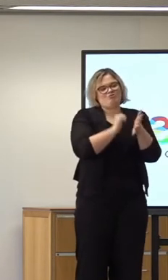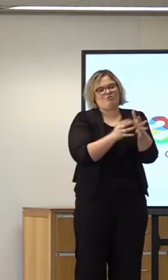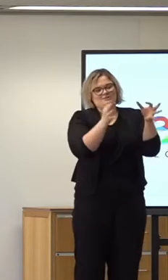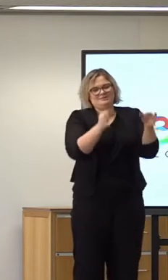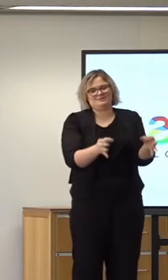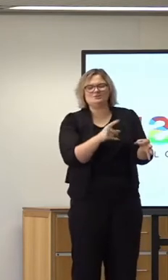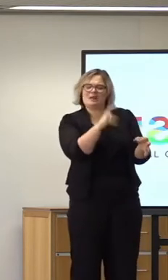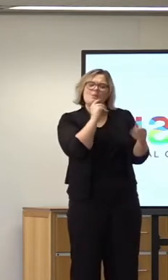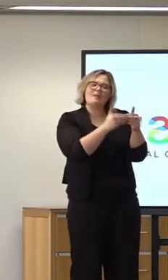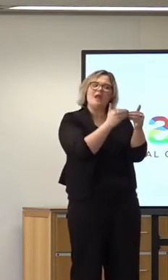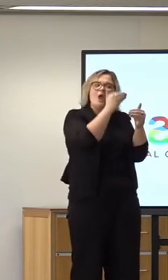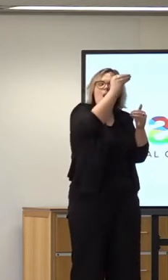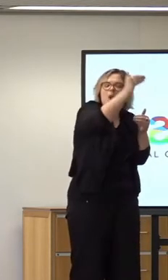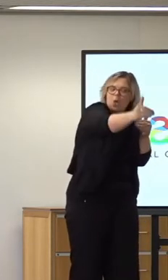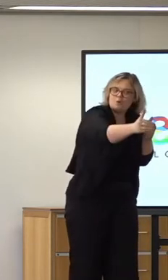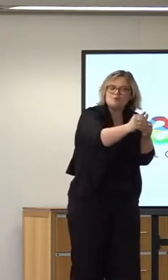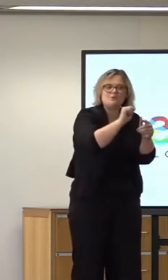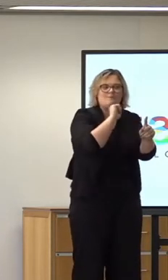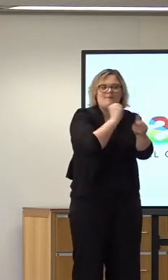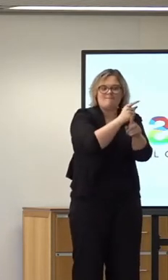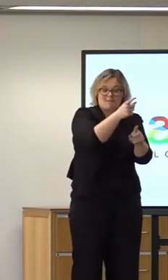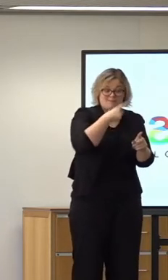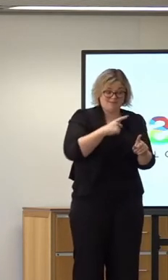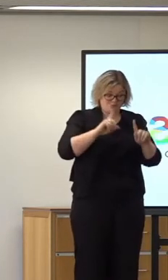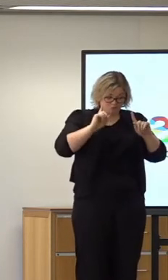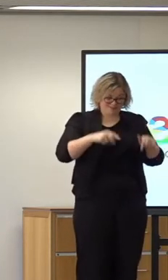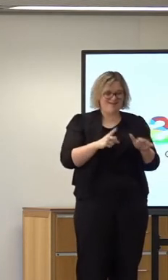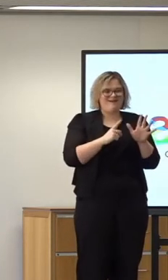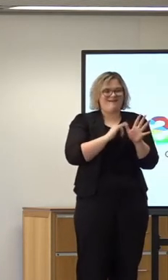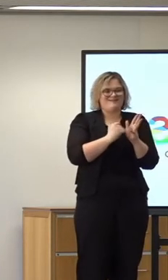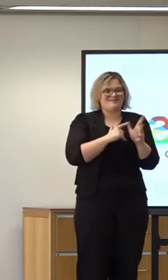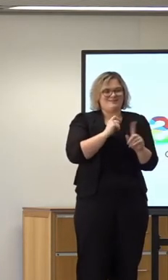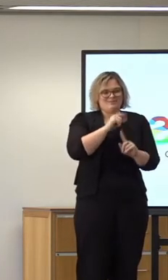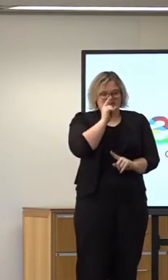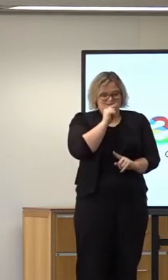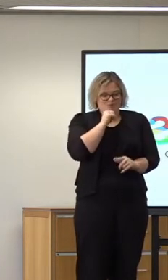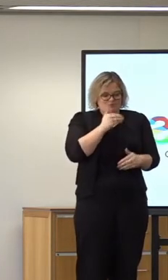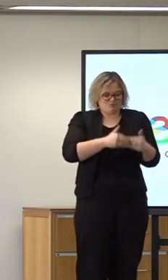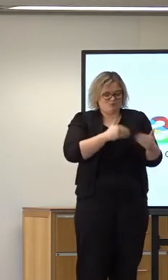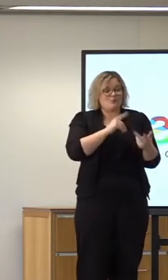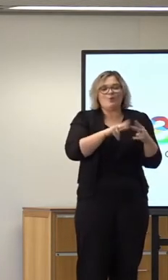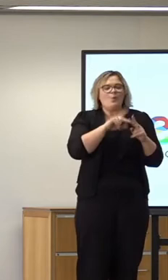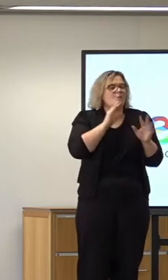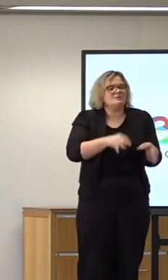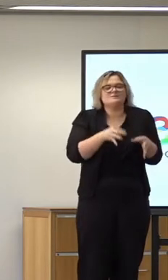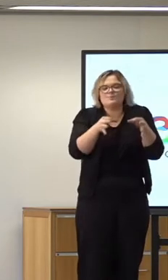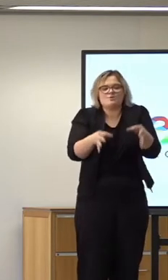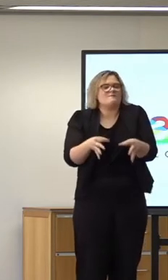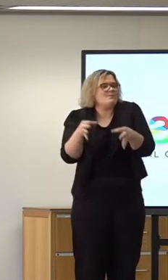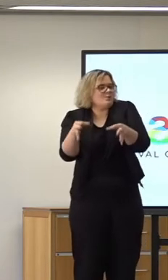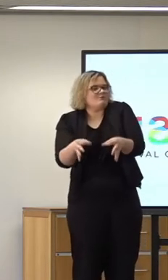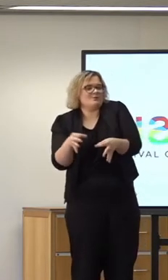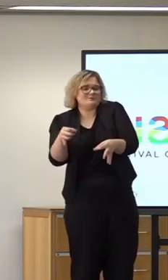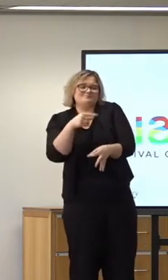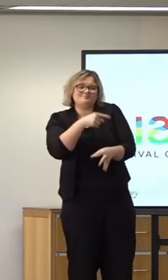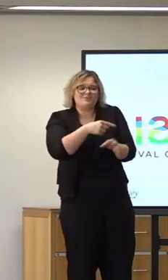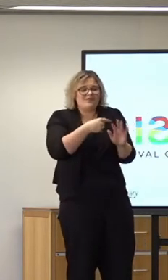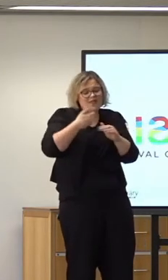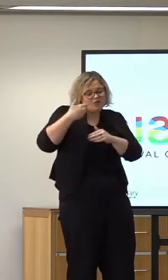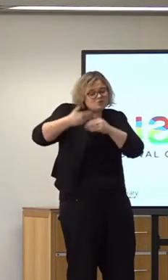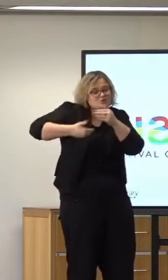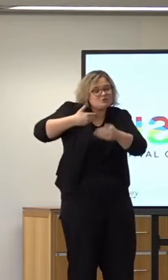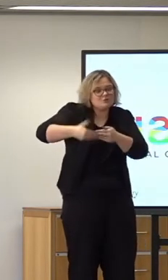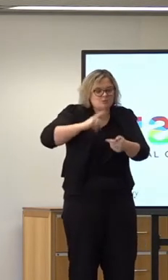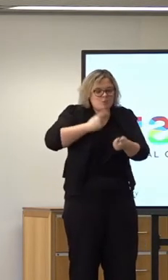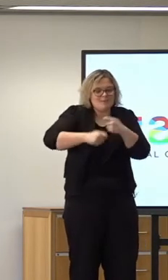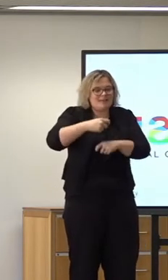to be a long-term effect, which we need to start ASAP. Otherwise, it's just going to be put off and put off. And that generational gap is going to be two